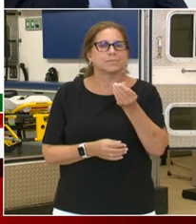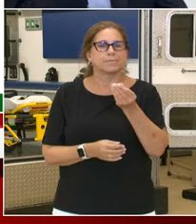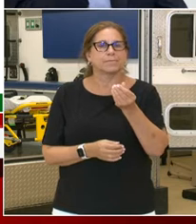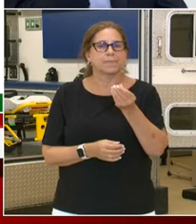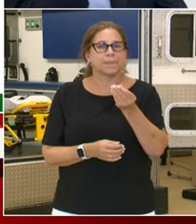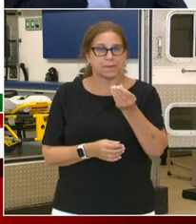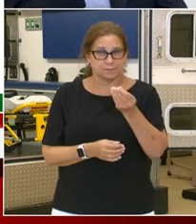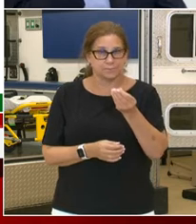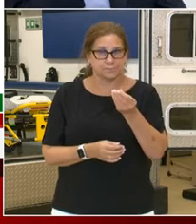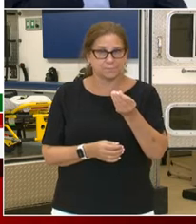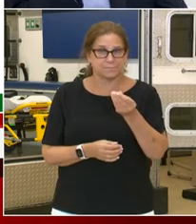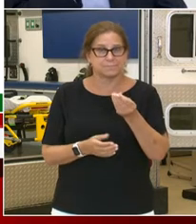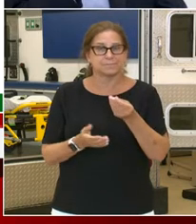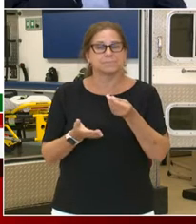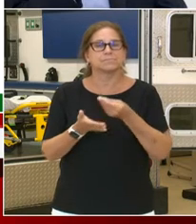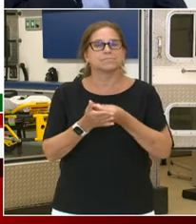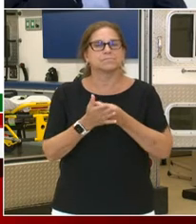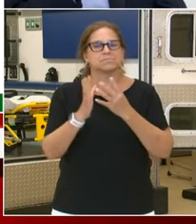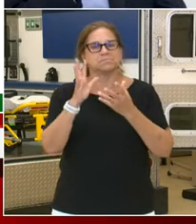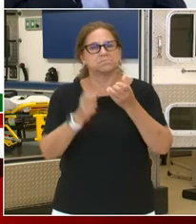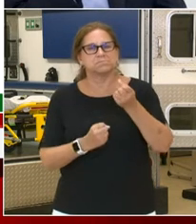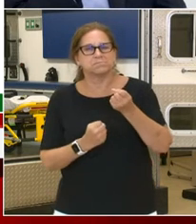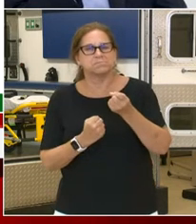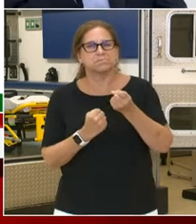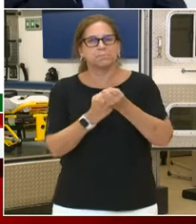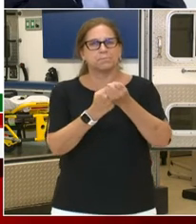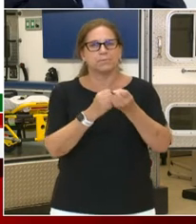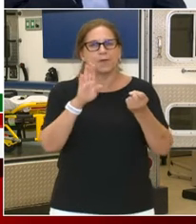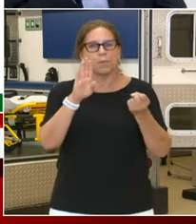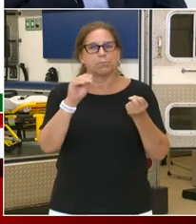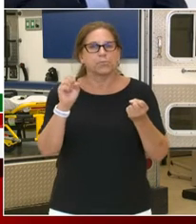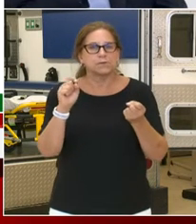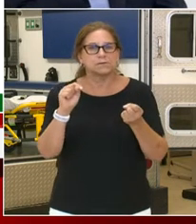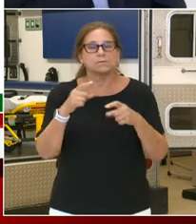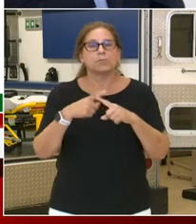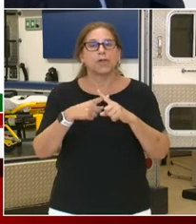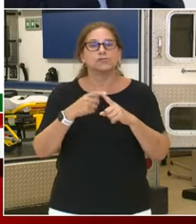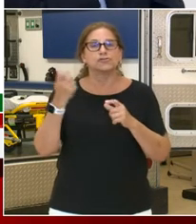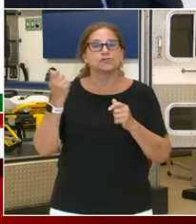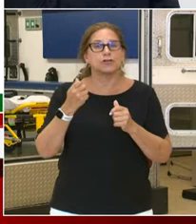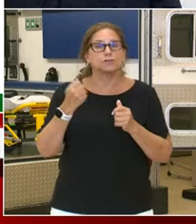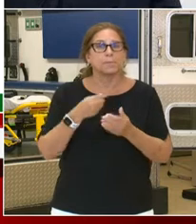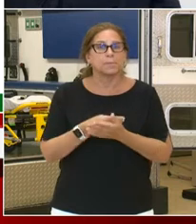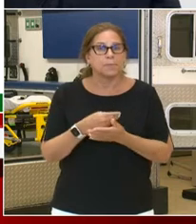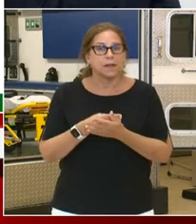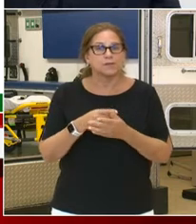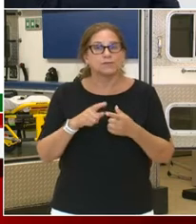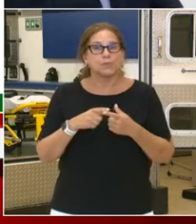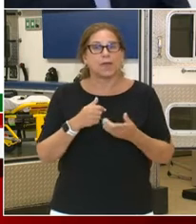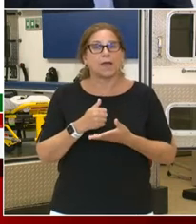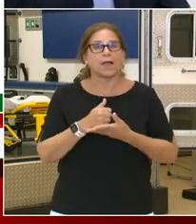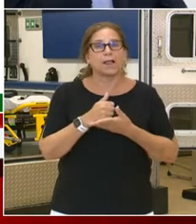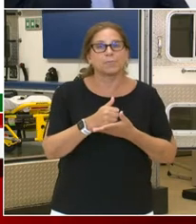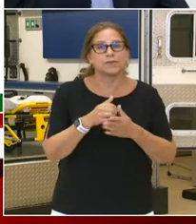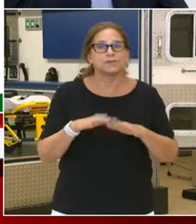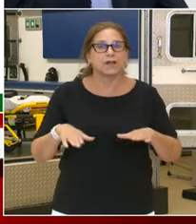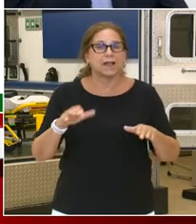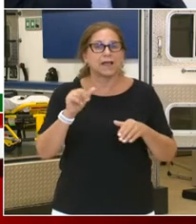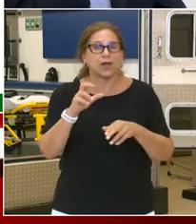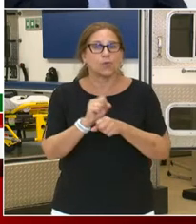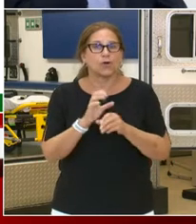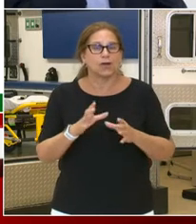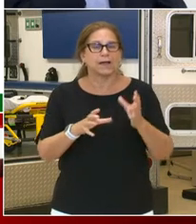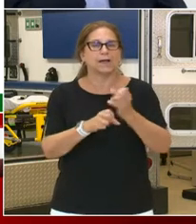Mm-hmm. We've included scholarship funding to help our early child care workers get the credentials that will help support their work. And lastly, on